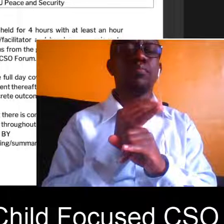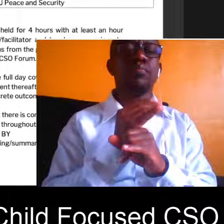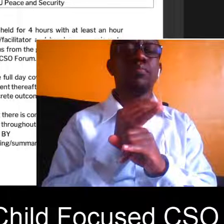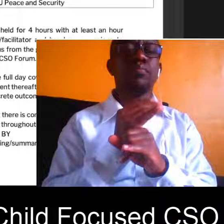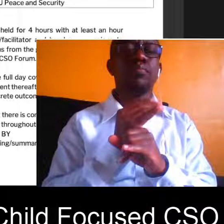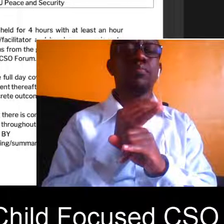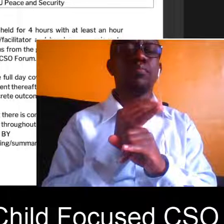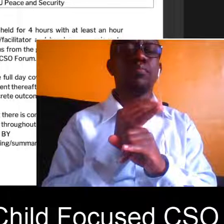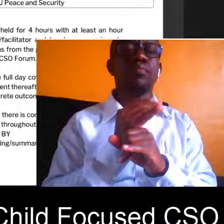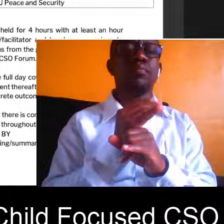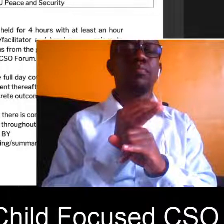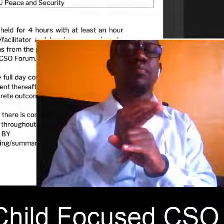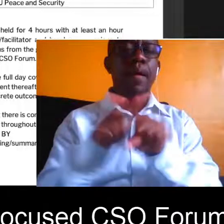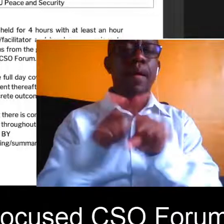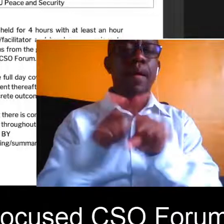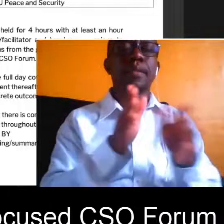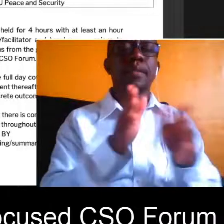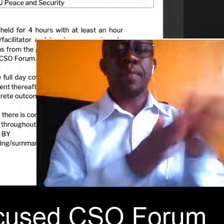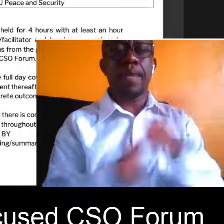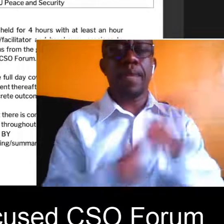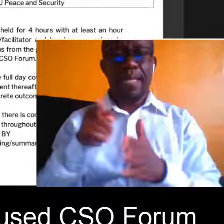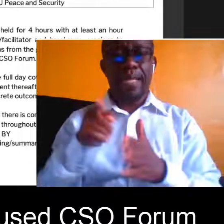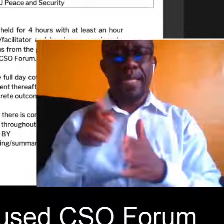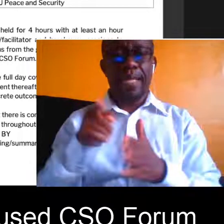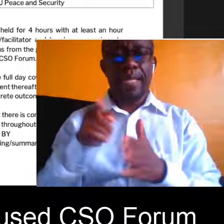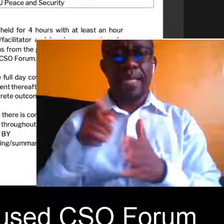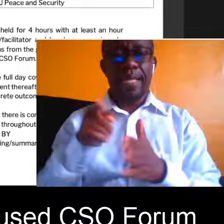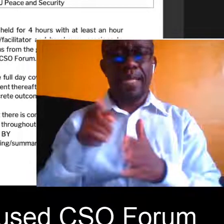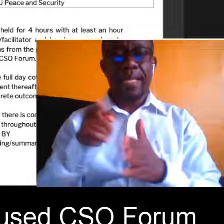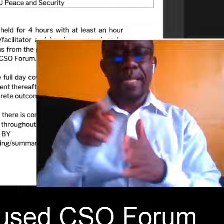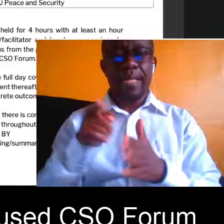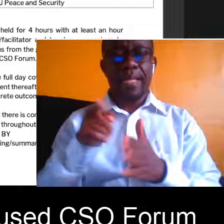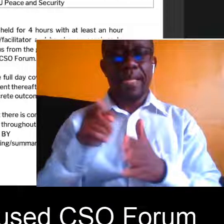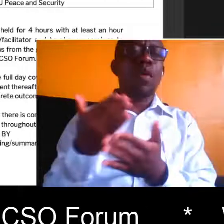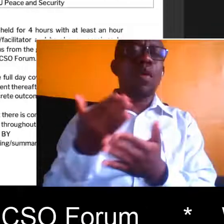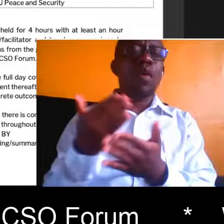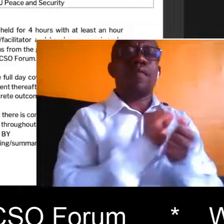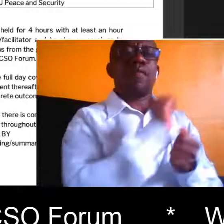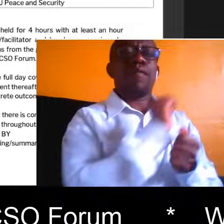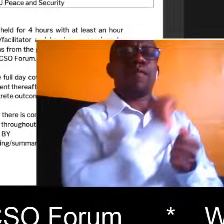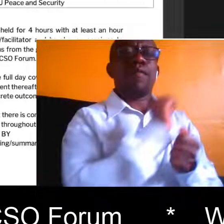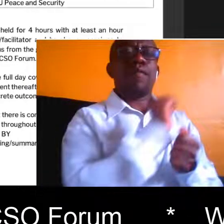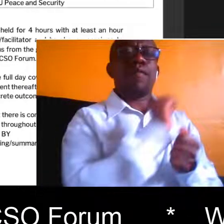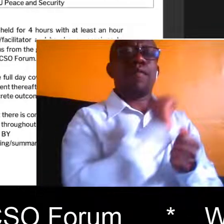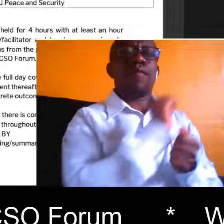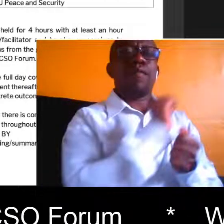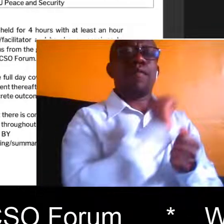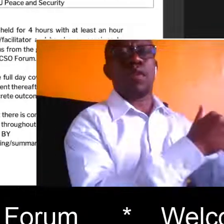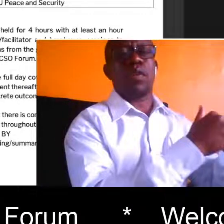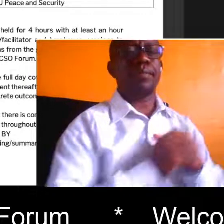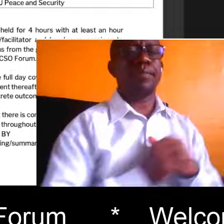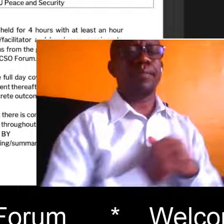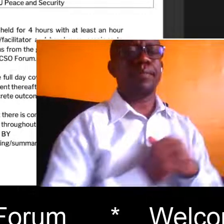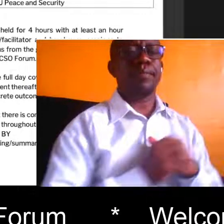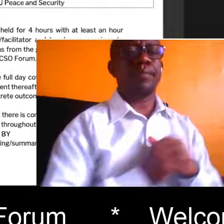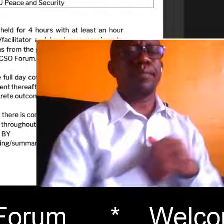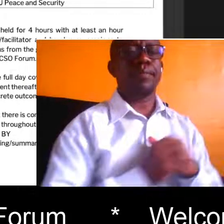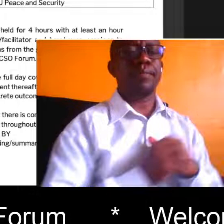that had a background in the last CSO Forum. However, you note